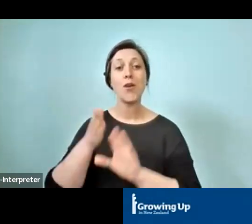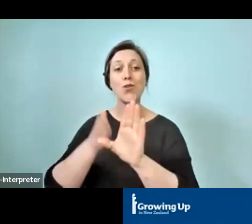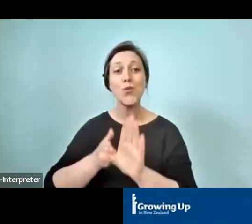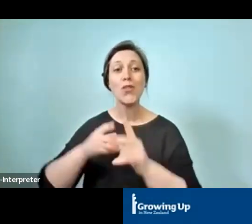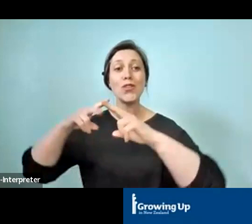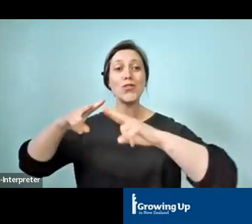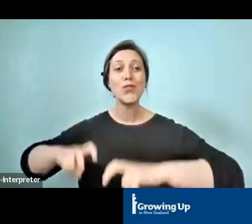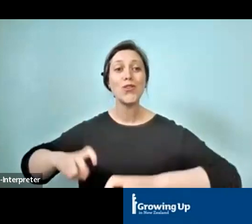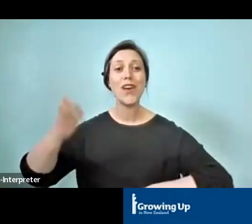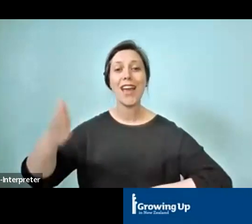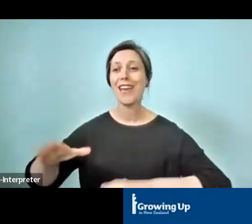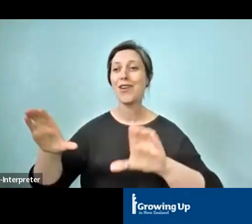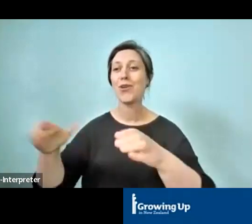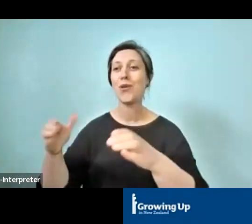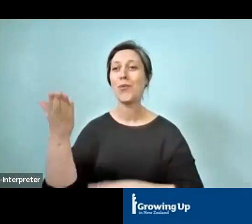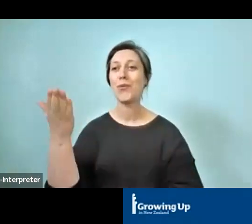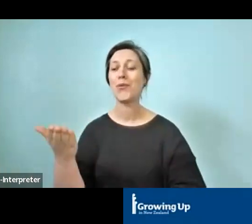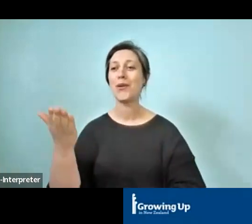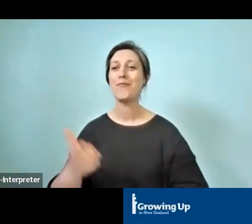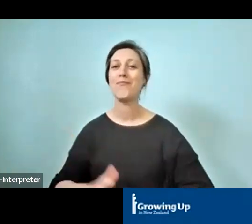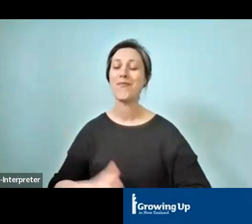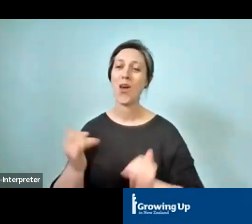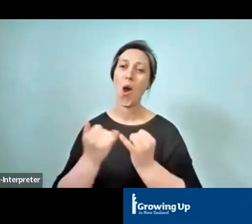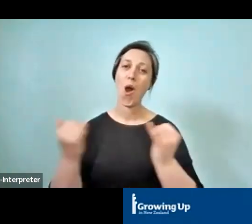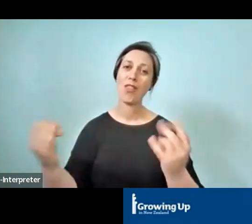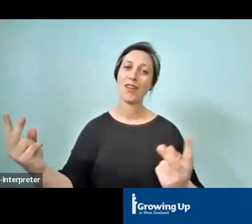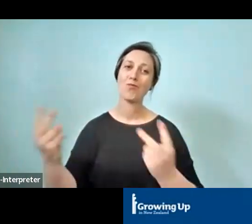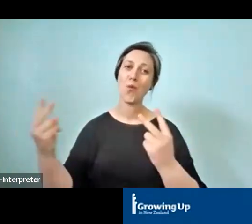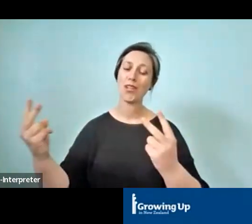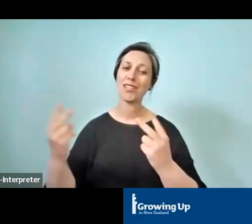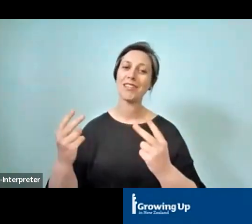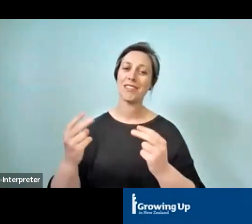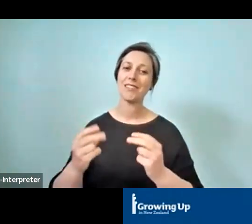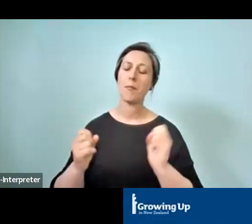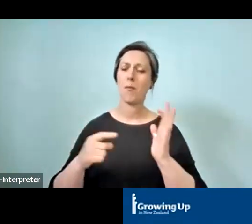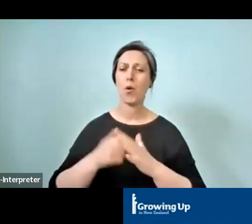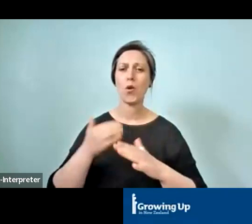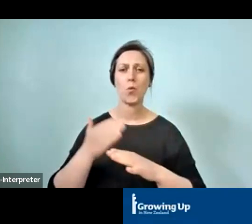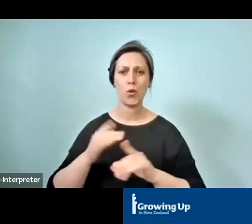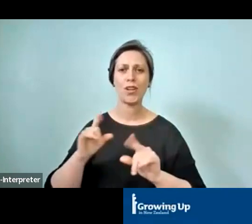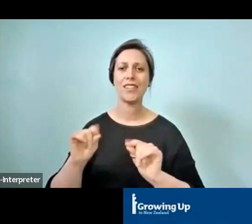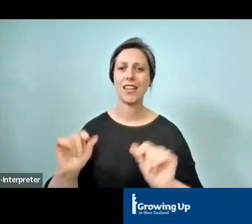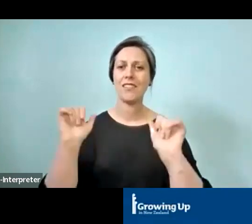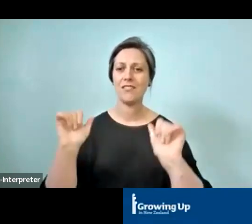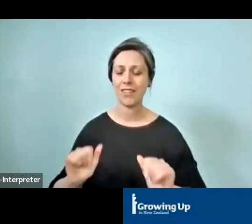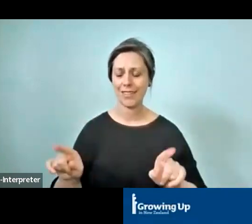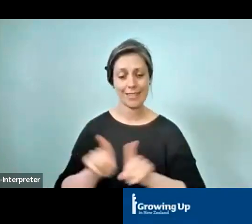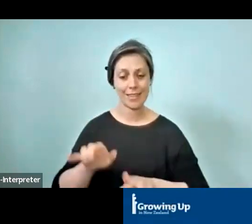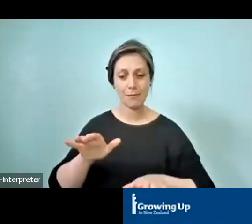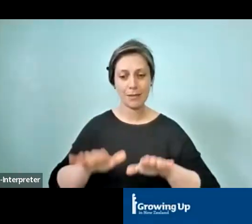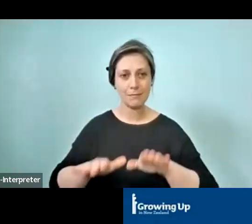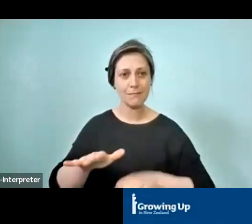survey, Rupu, who are online today, have done some really important work in the space of